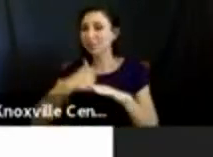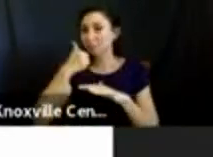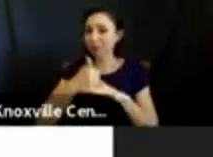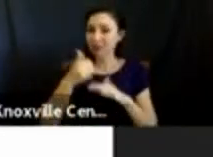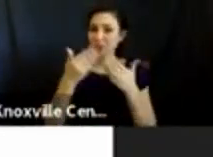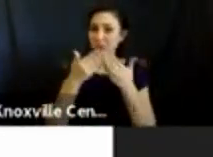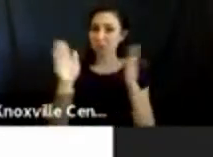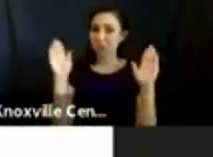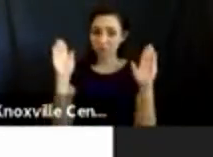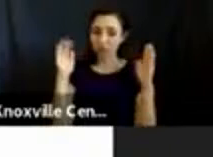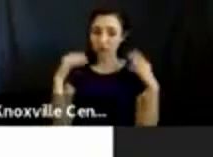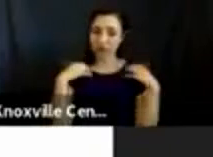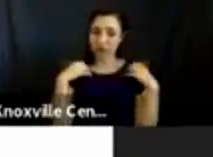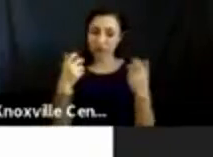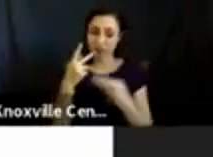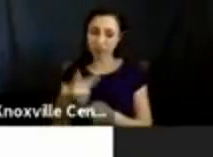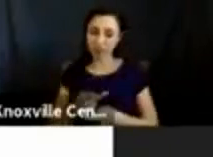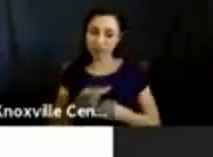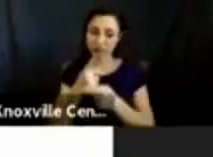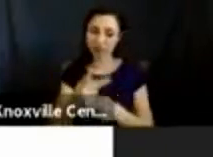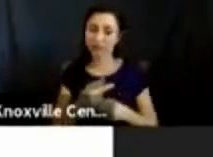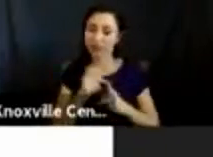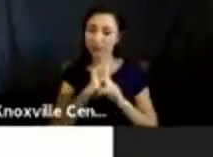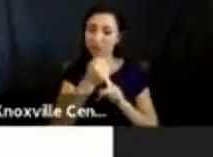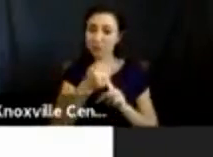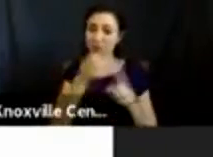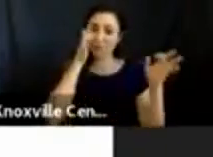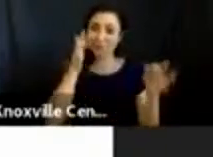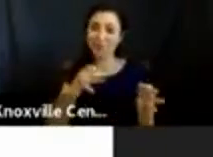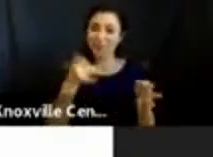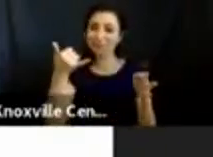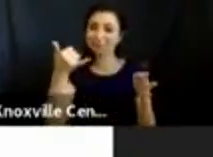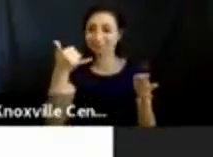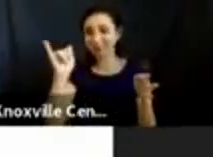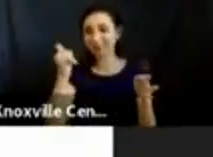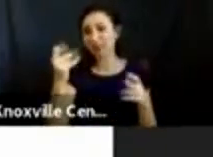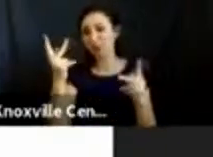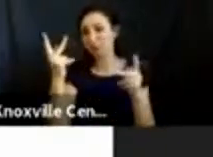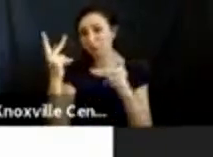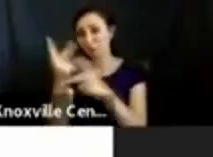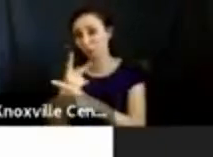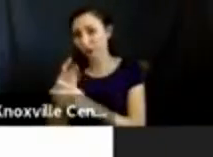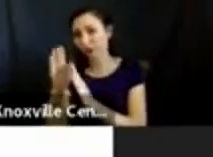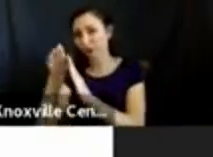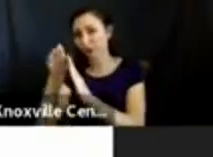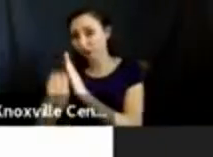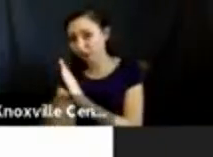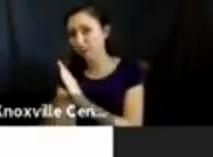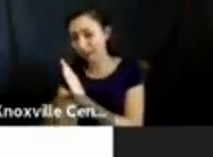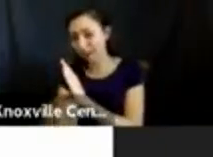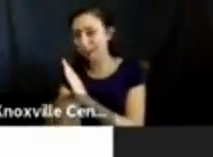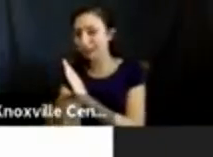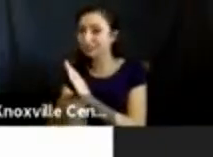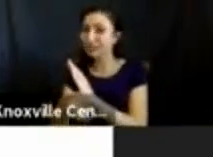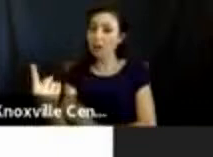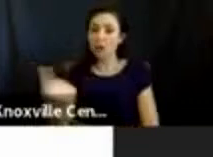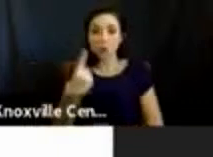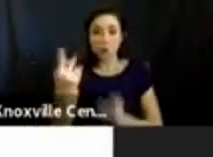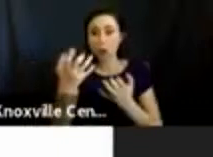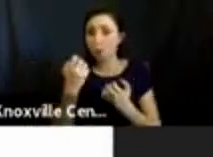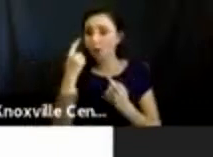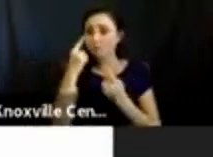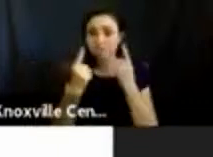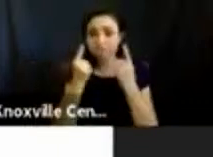situation, we considered it yellow worsening today. And the other thing I do want us to always think about is